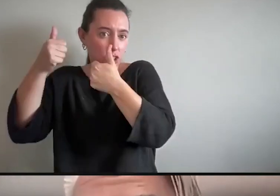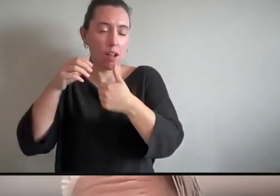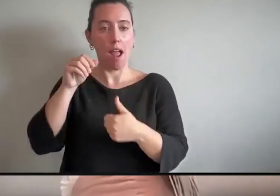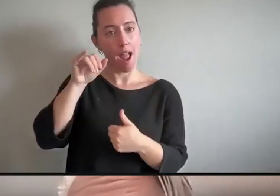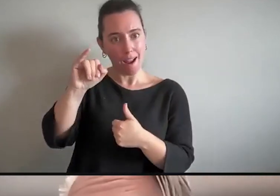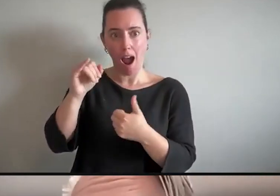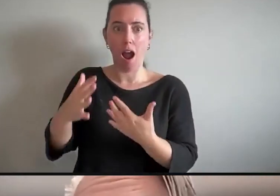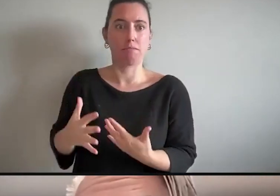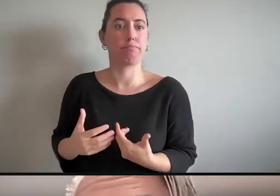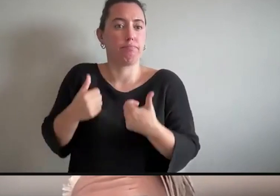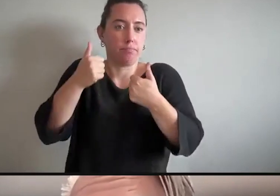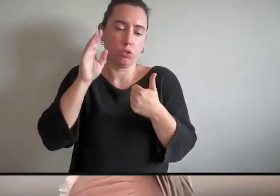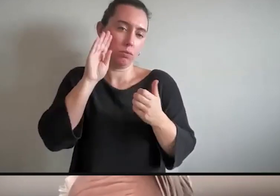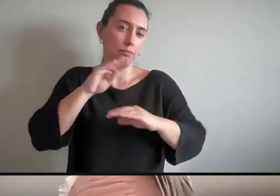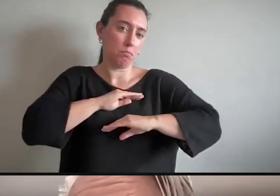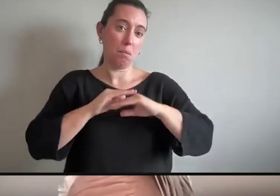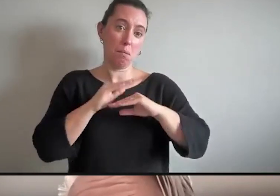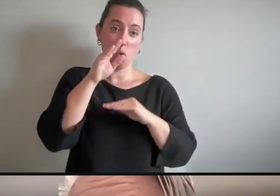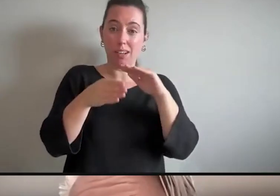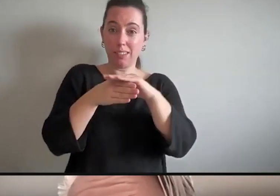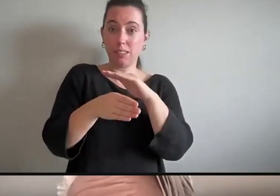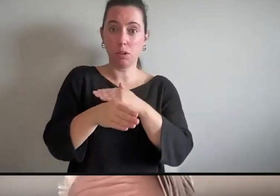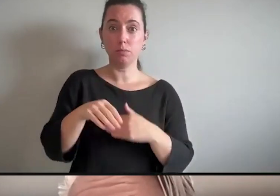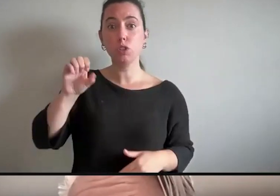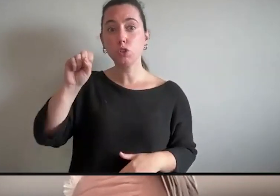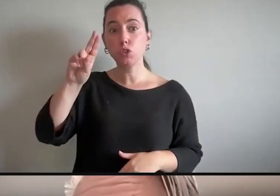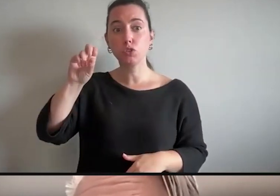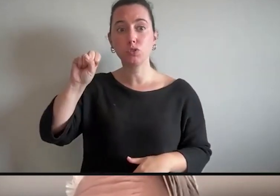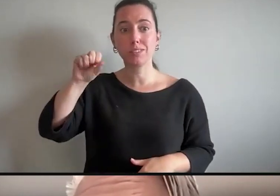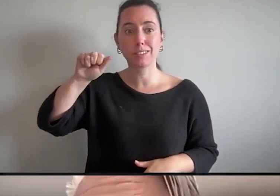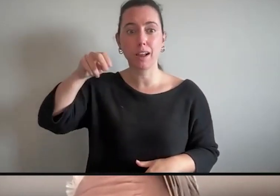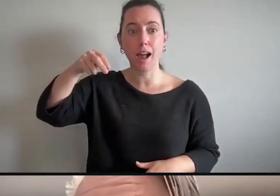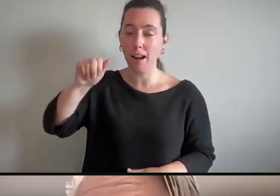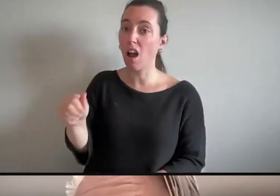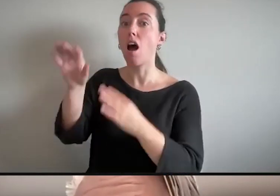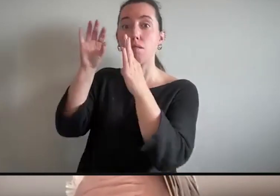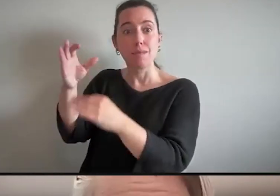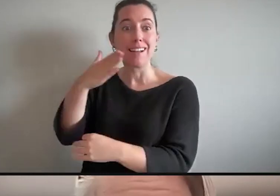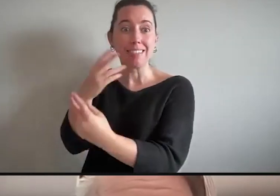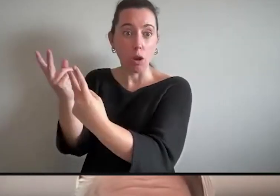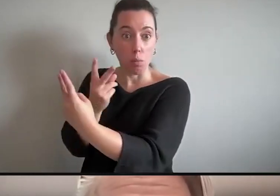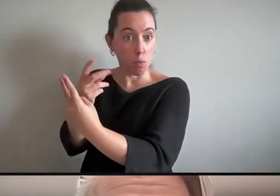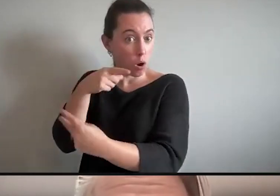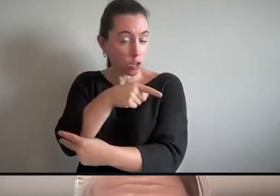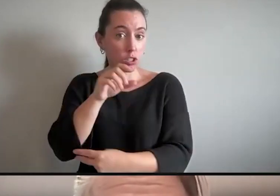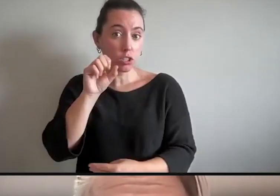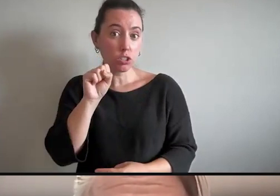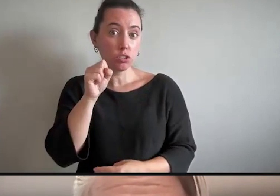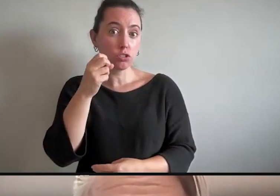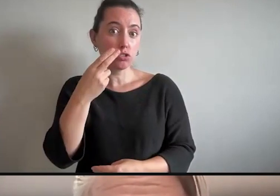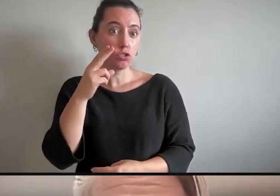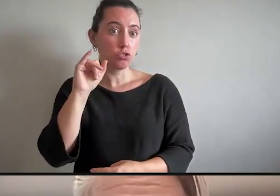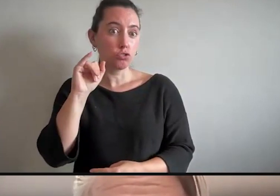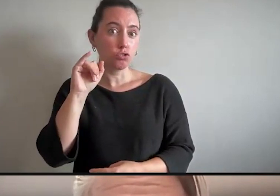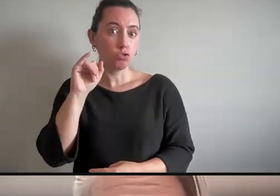accessible. Yeah, good point. So, Shilpi, do you want to add something? Yeah. So I think the